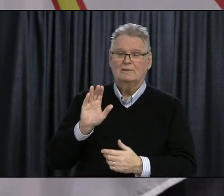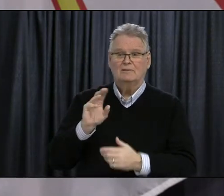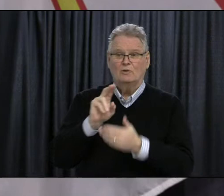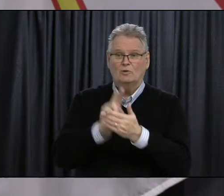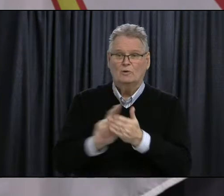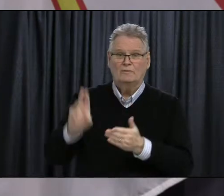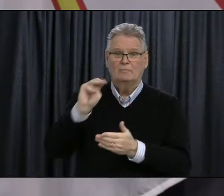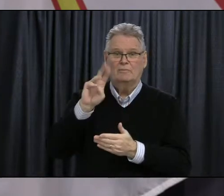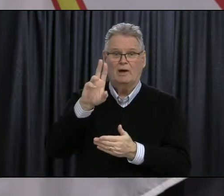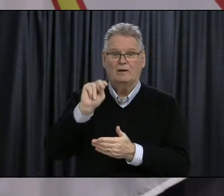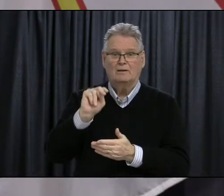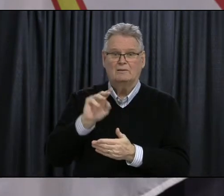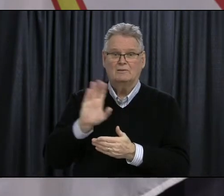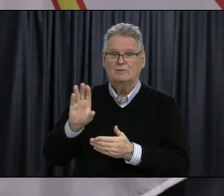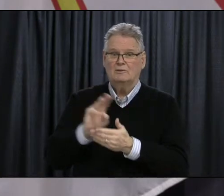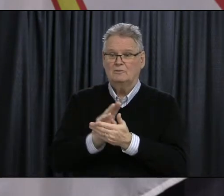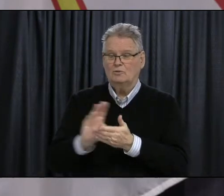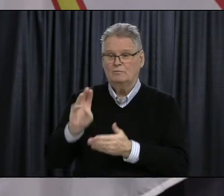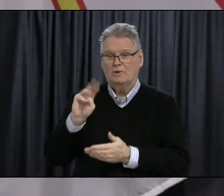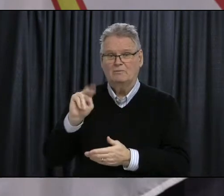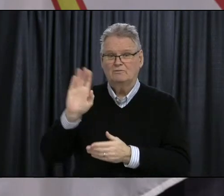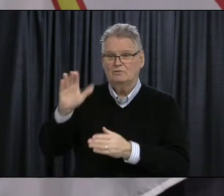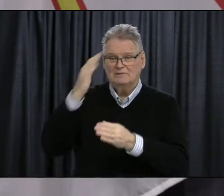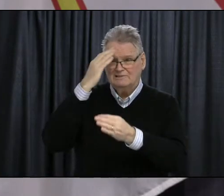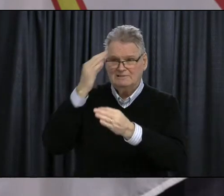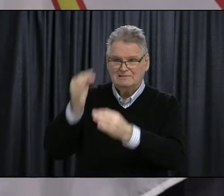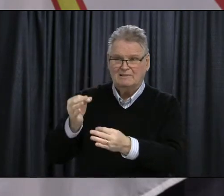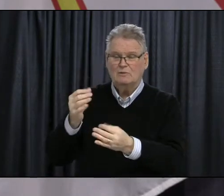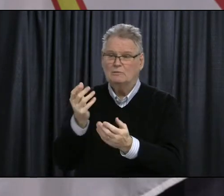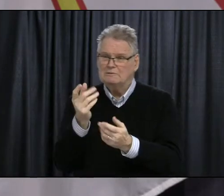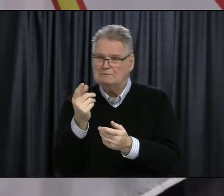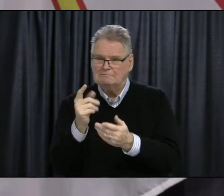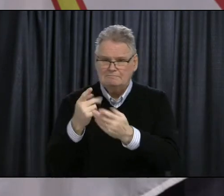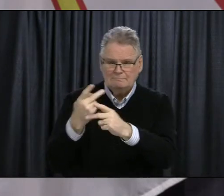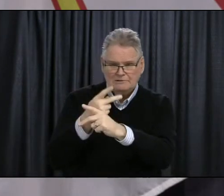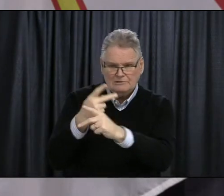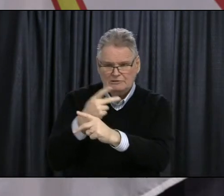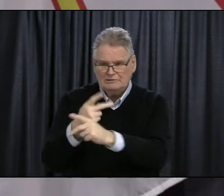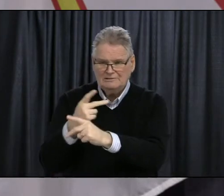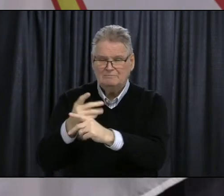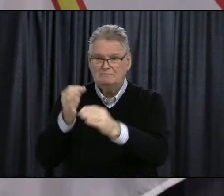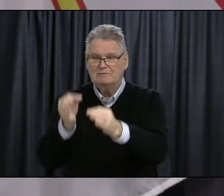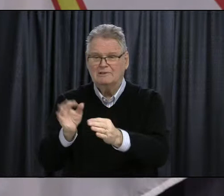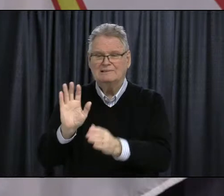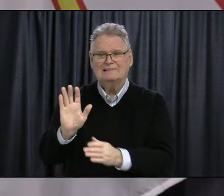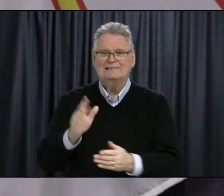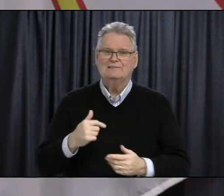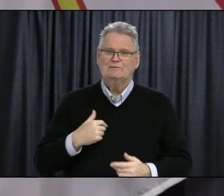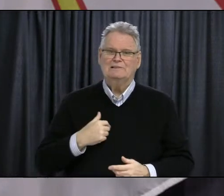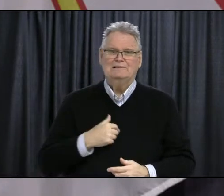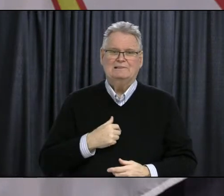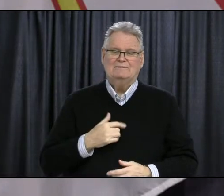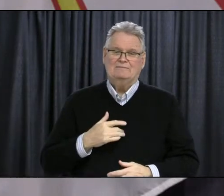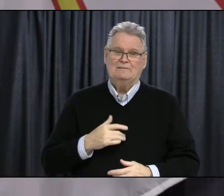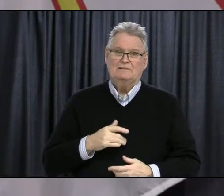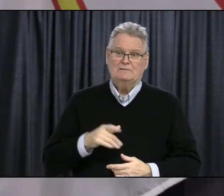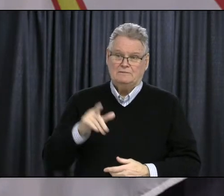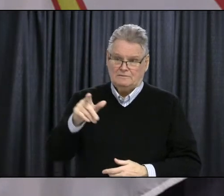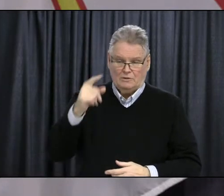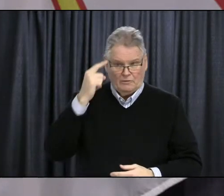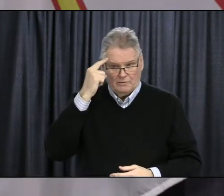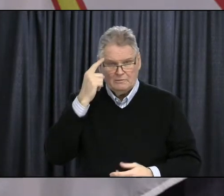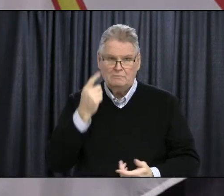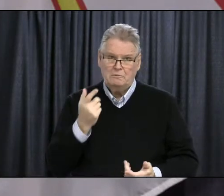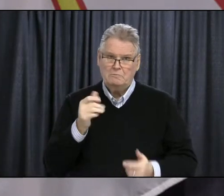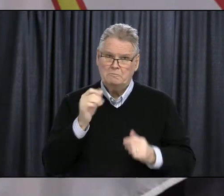to conduct their business, they have to look at our guidance and determine if they are able to do it safely and take the